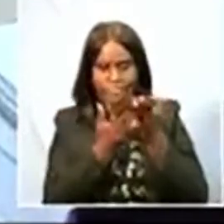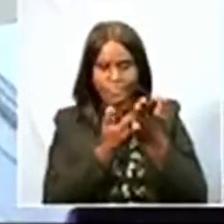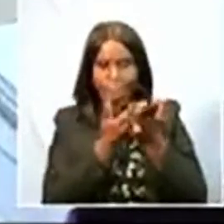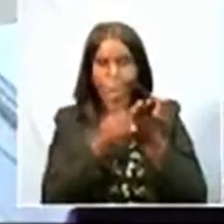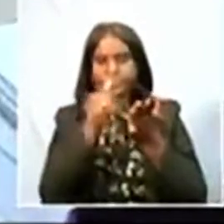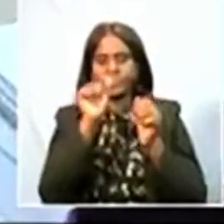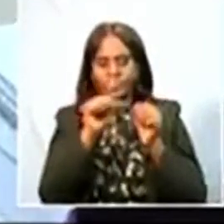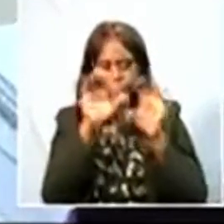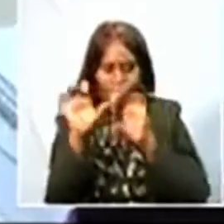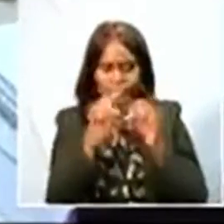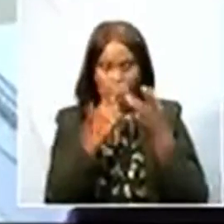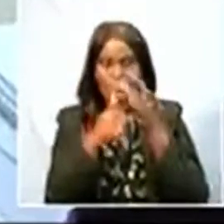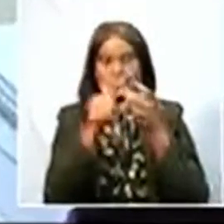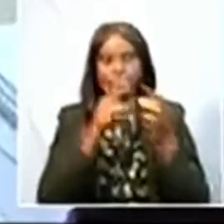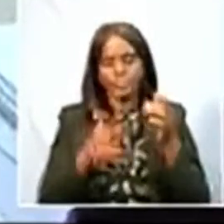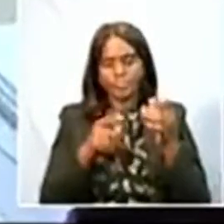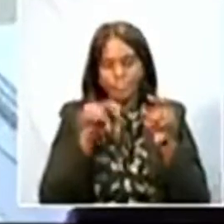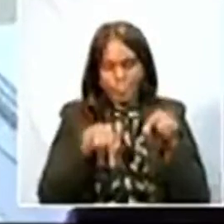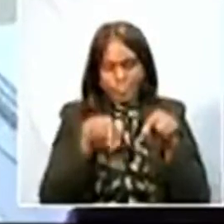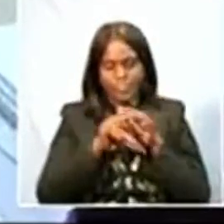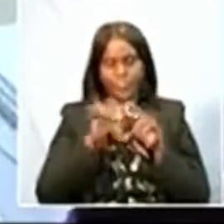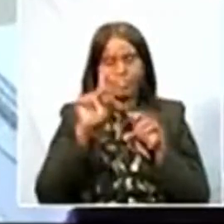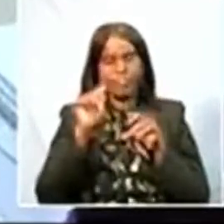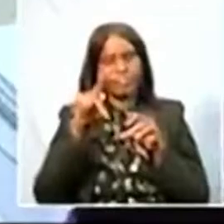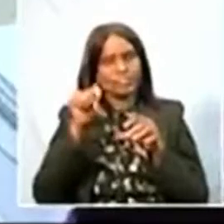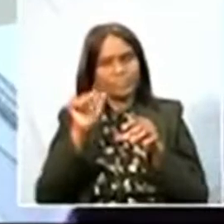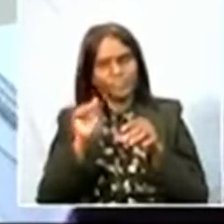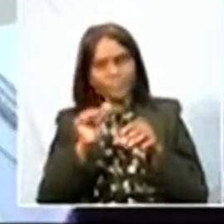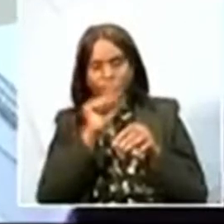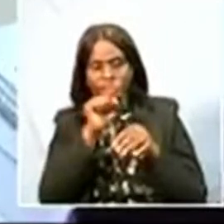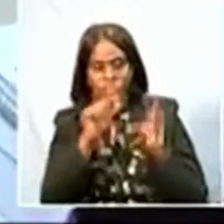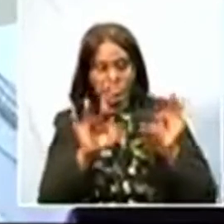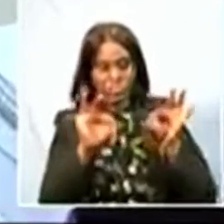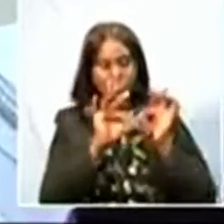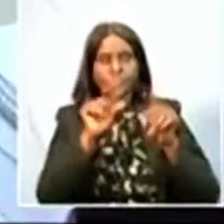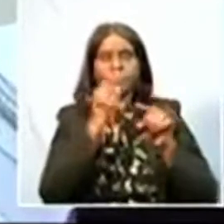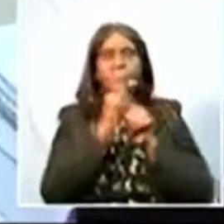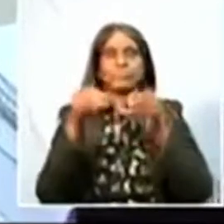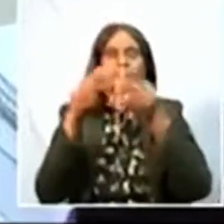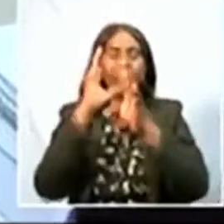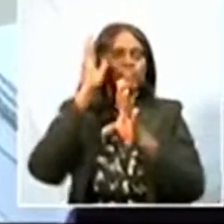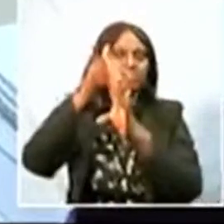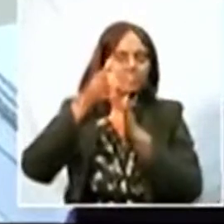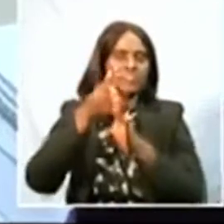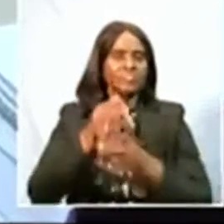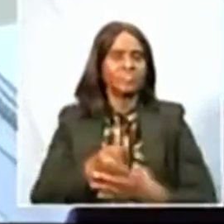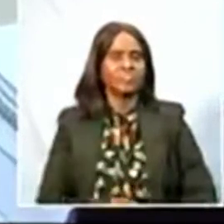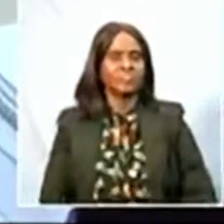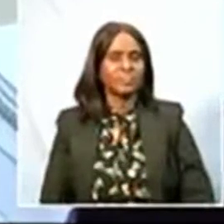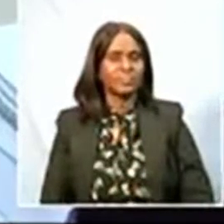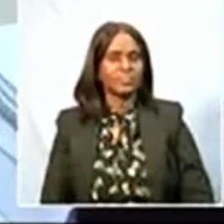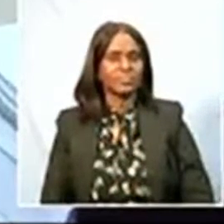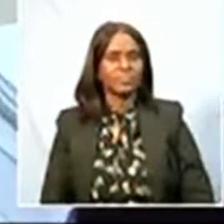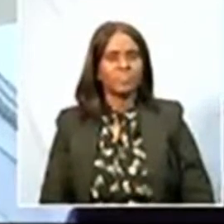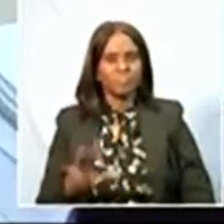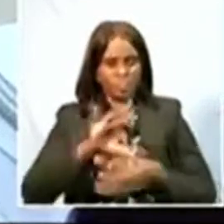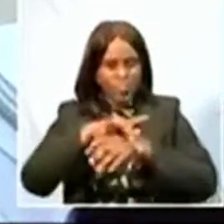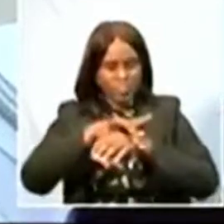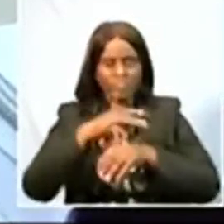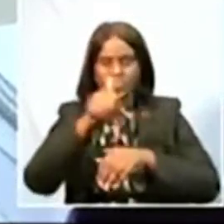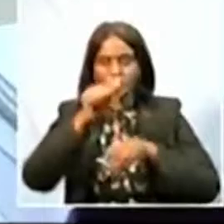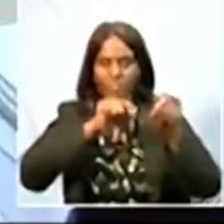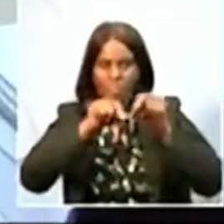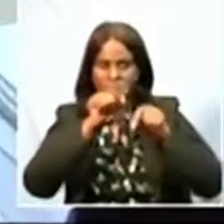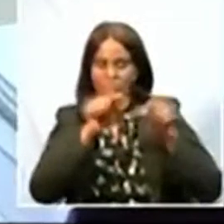you can do whatever you feel. Here in KAPUTA, no, this one is not necessary. Just give them direct. Where on earth are you running